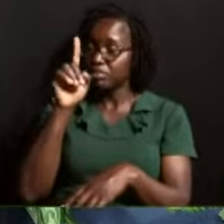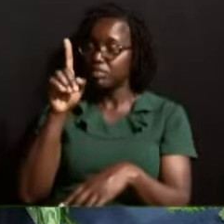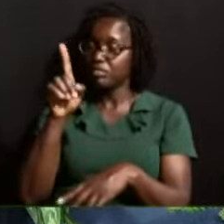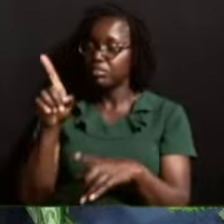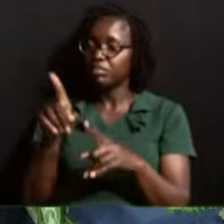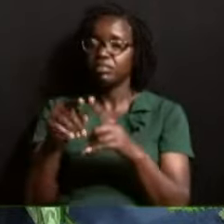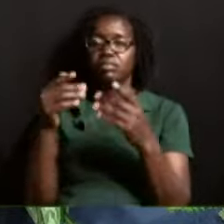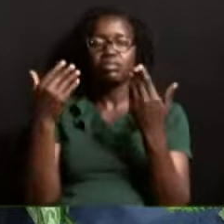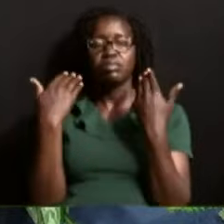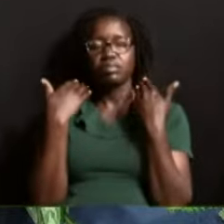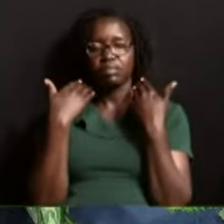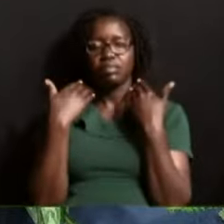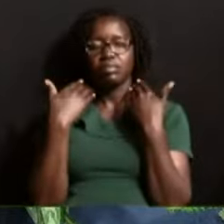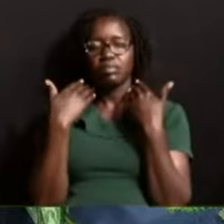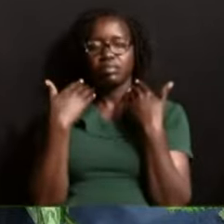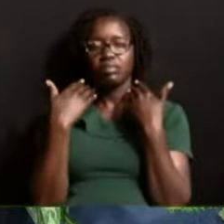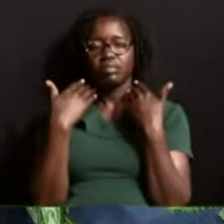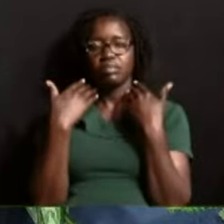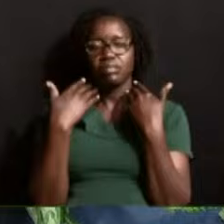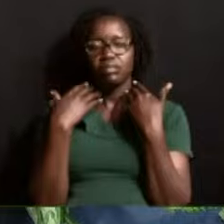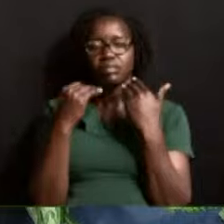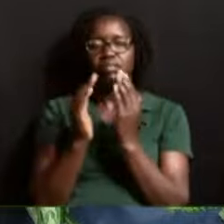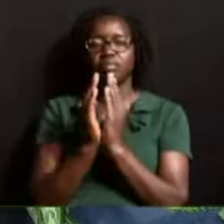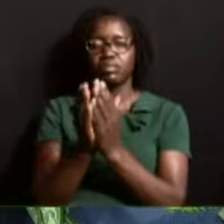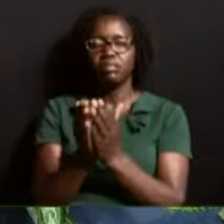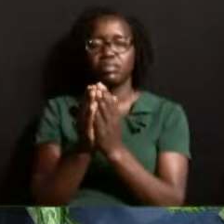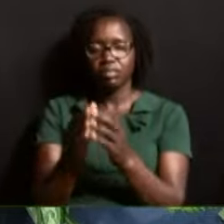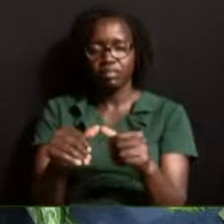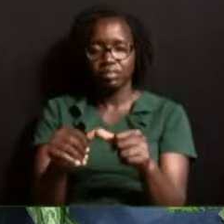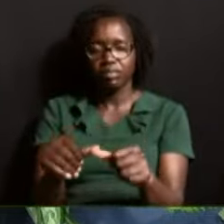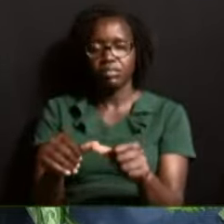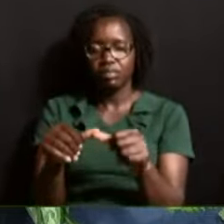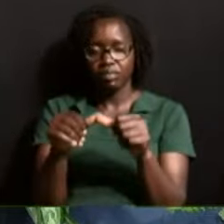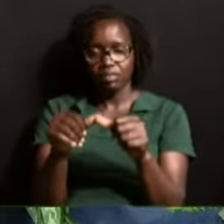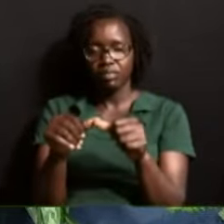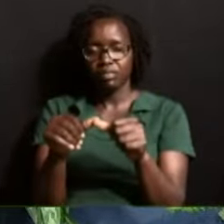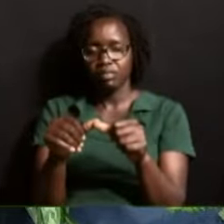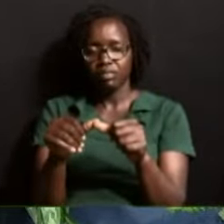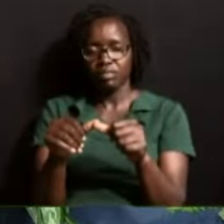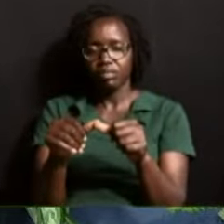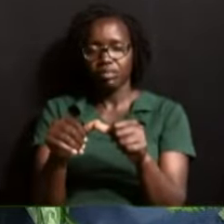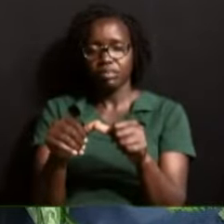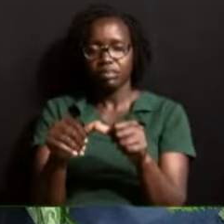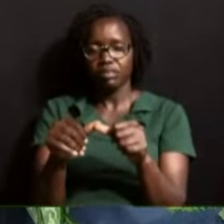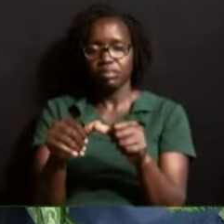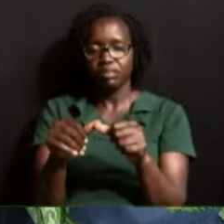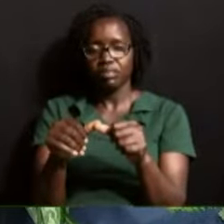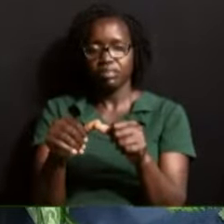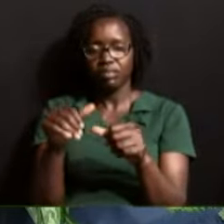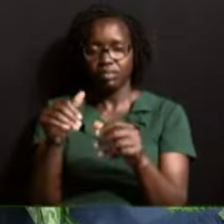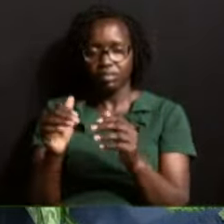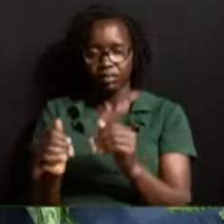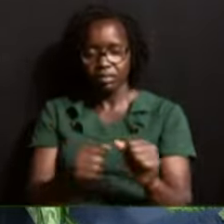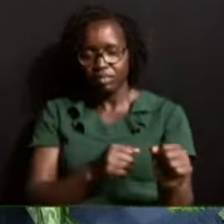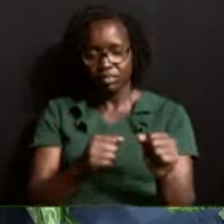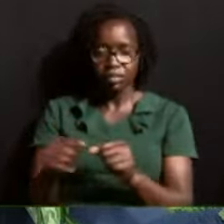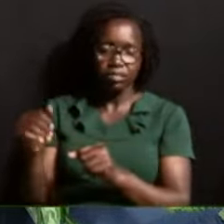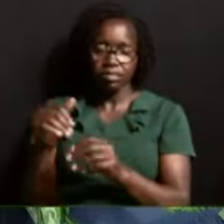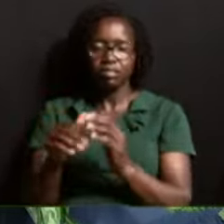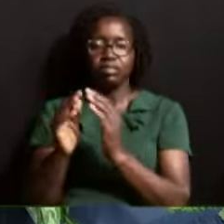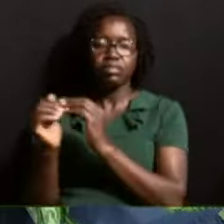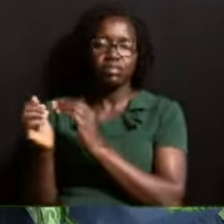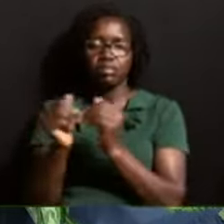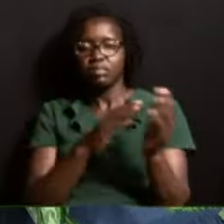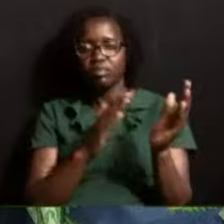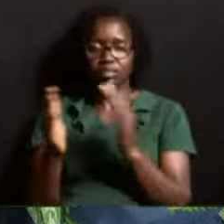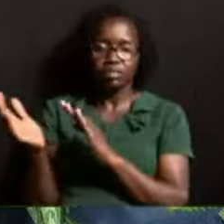slept, and the boat would have continued riding through the storm. It didn't matter that water